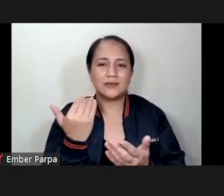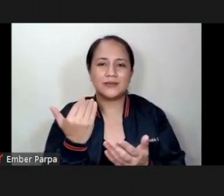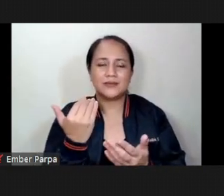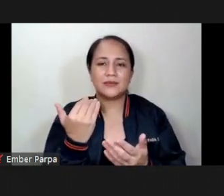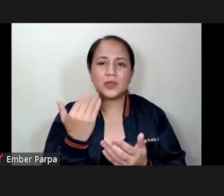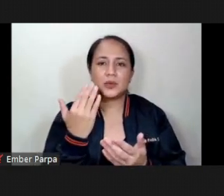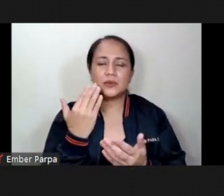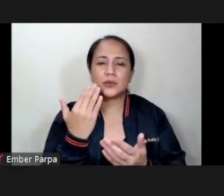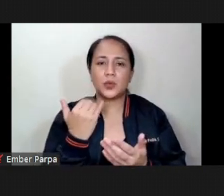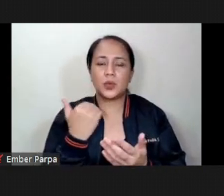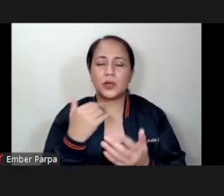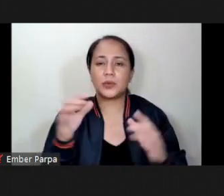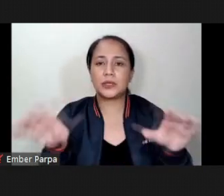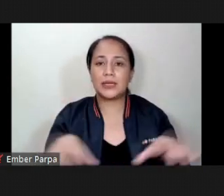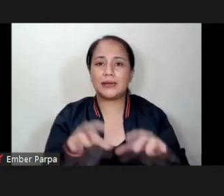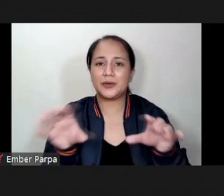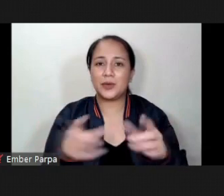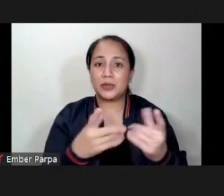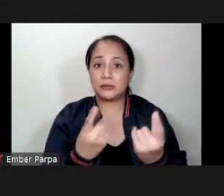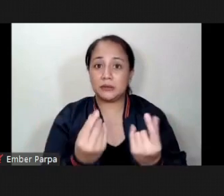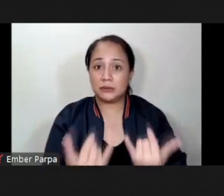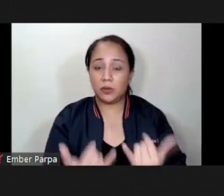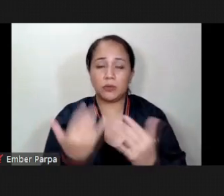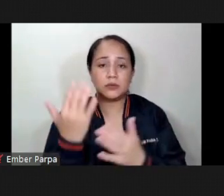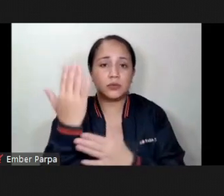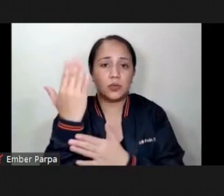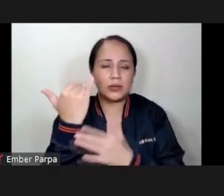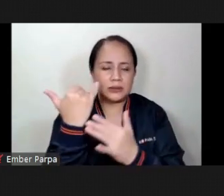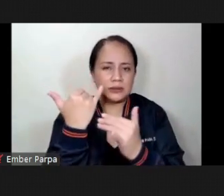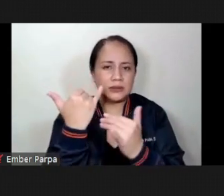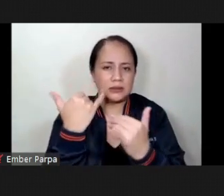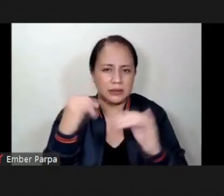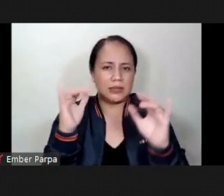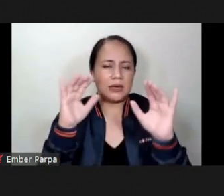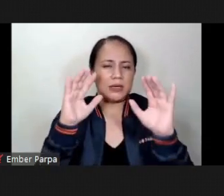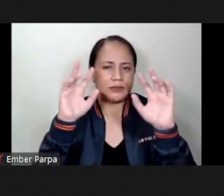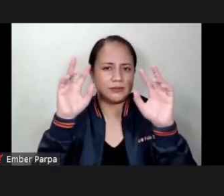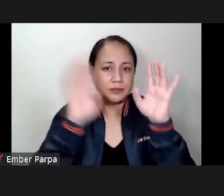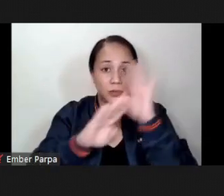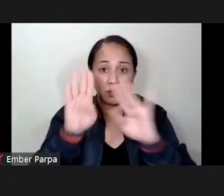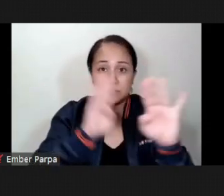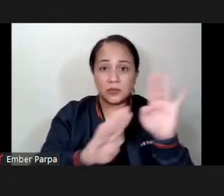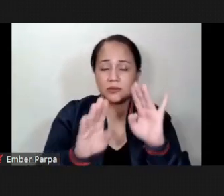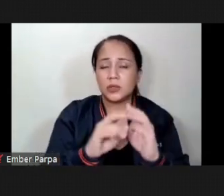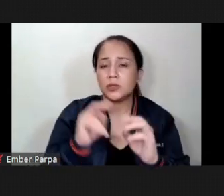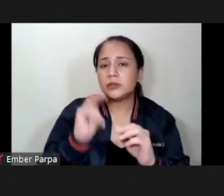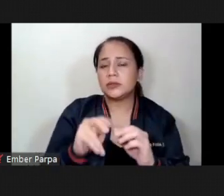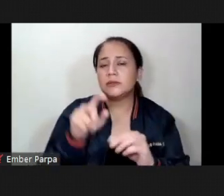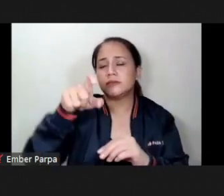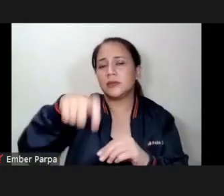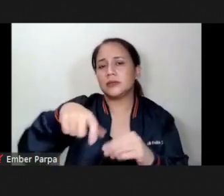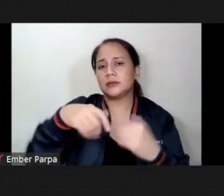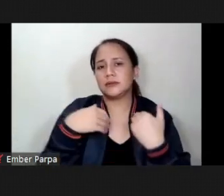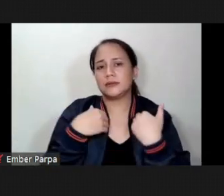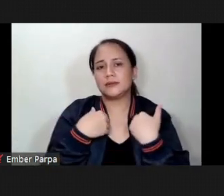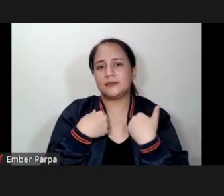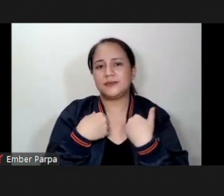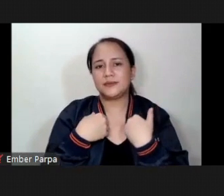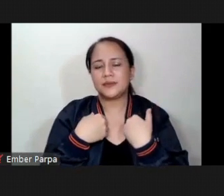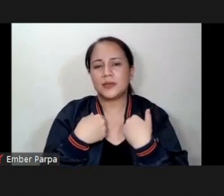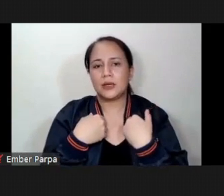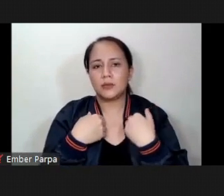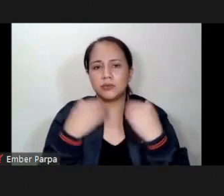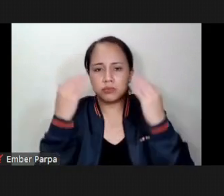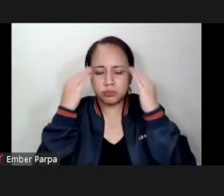mga ginagawa natin dahil may issues. So kailangan talaga nating magkaroon ng mindset